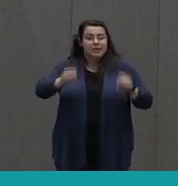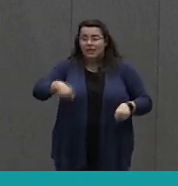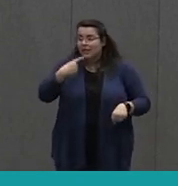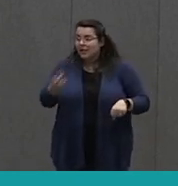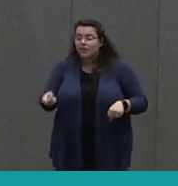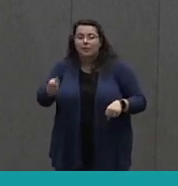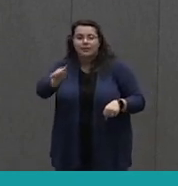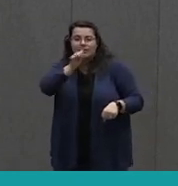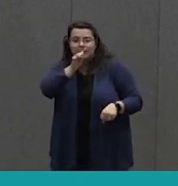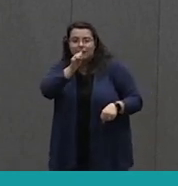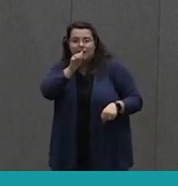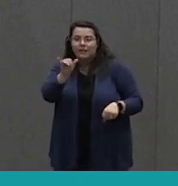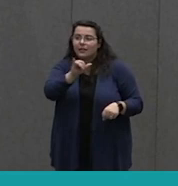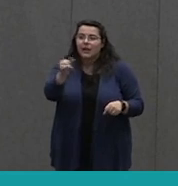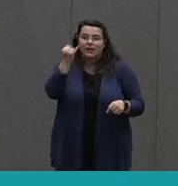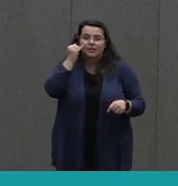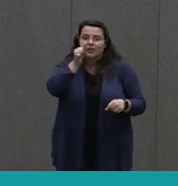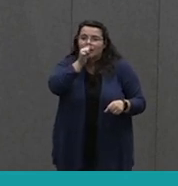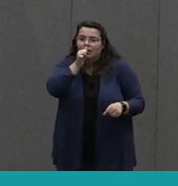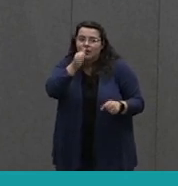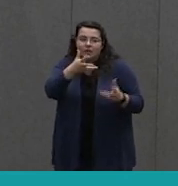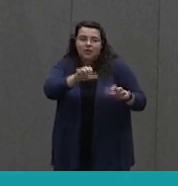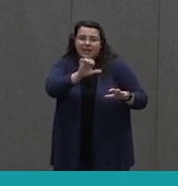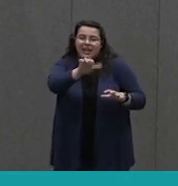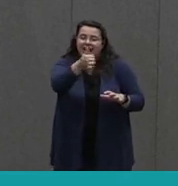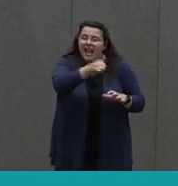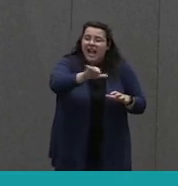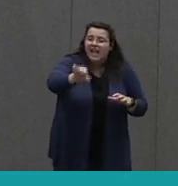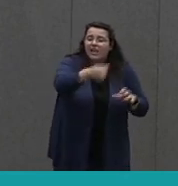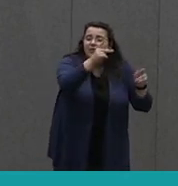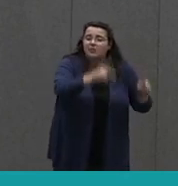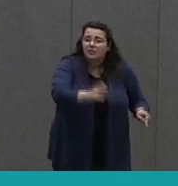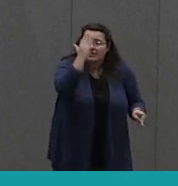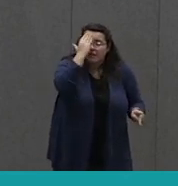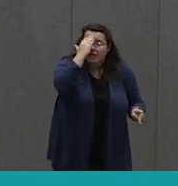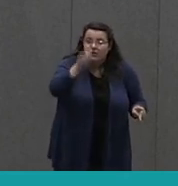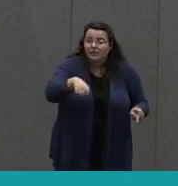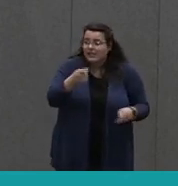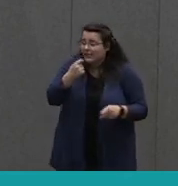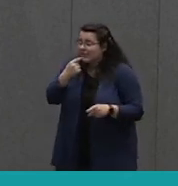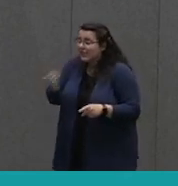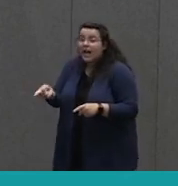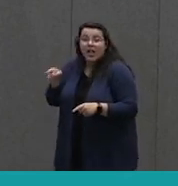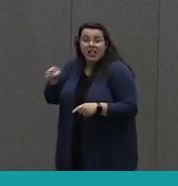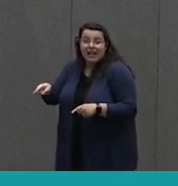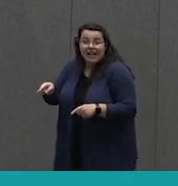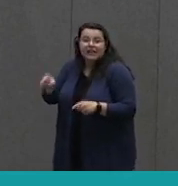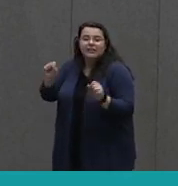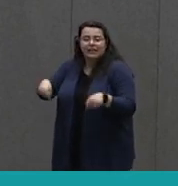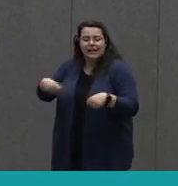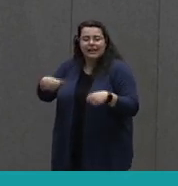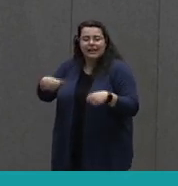always just take some little letter tiles, just make some out of just paper. If you need a grown-up or someone to help you, you could always